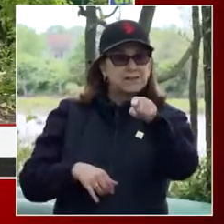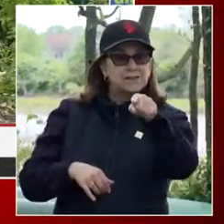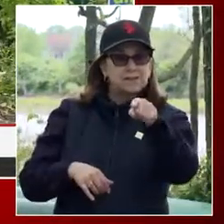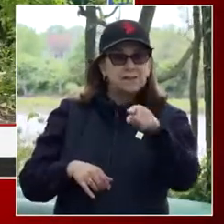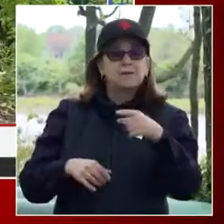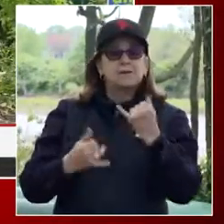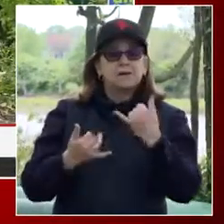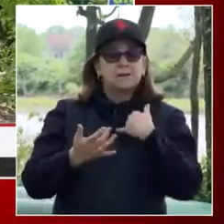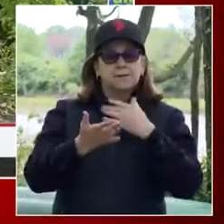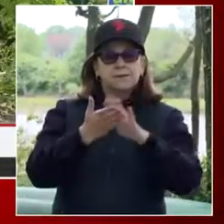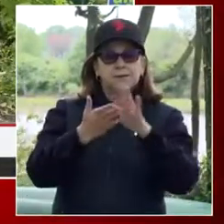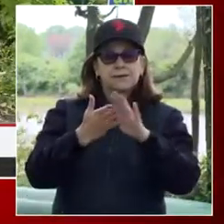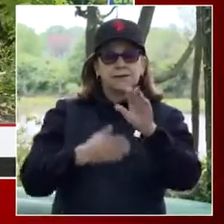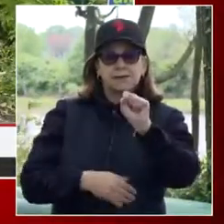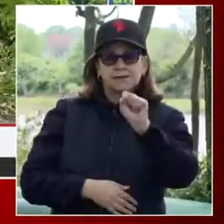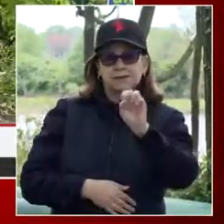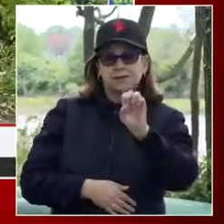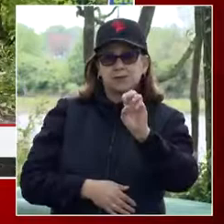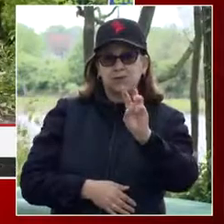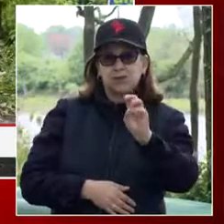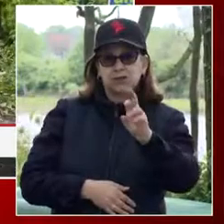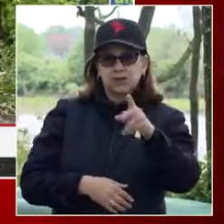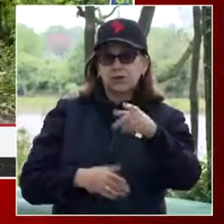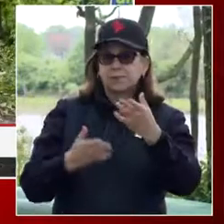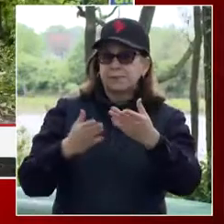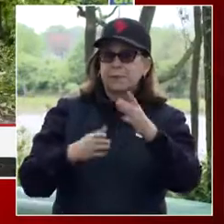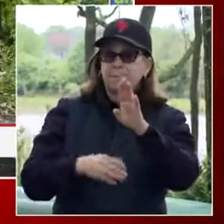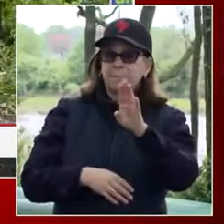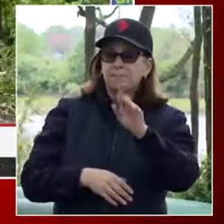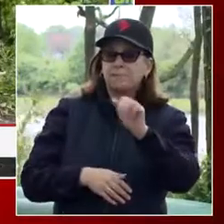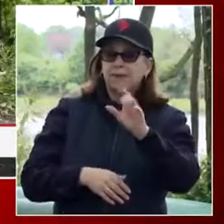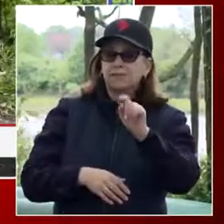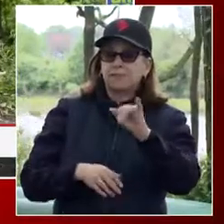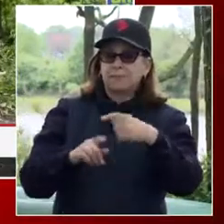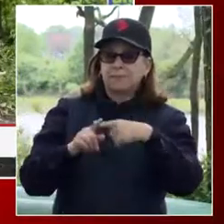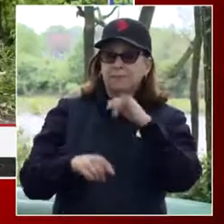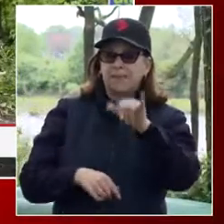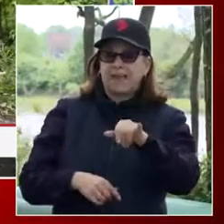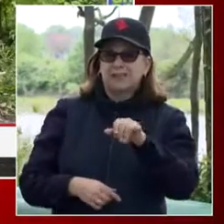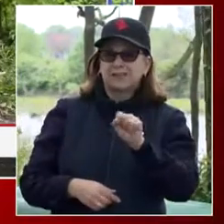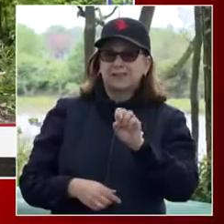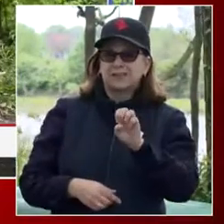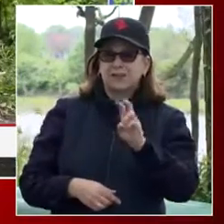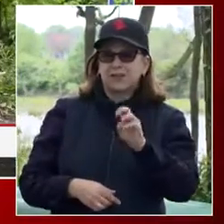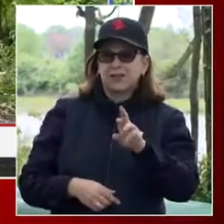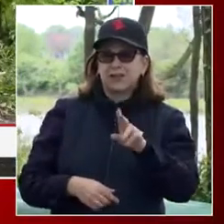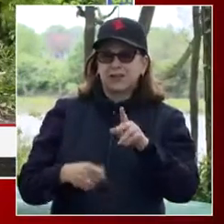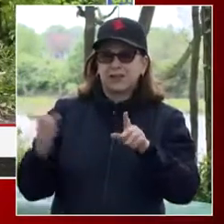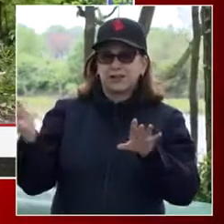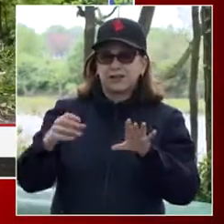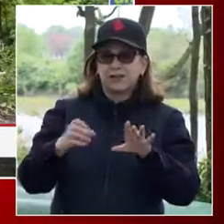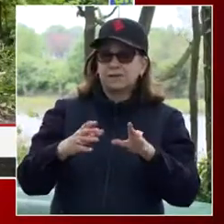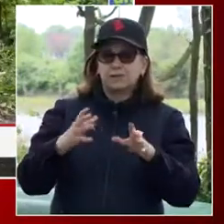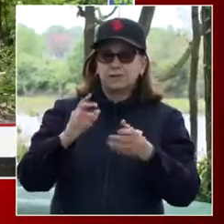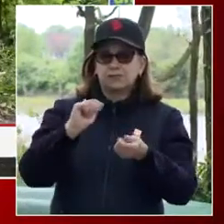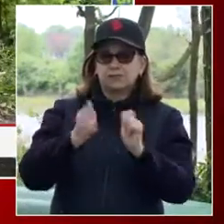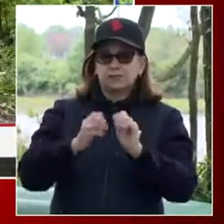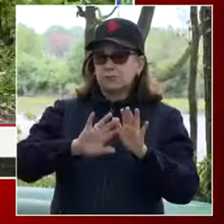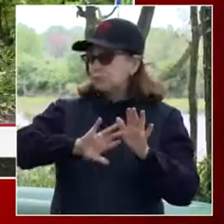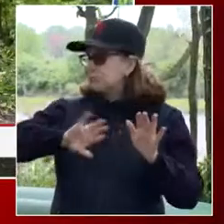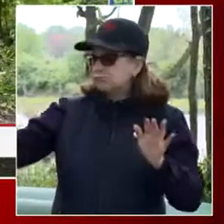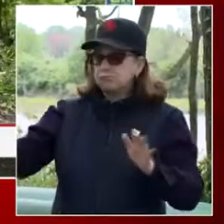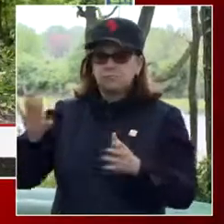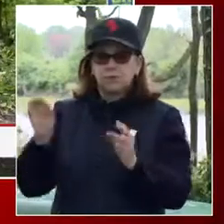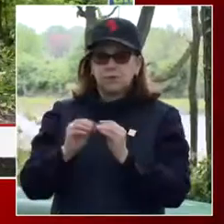from now, they'll be opening up the rest of the tunnel, and it'll decrease any overflow by more than 98%. So we're getting cleaner,